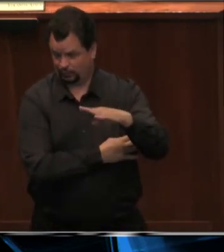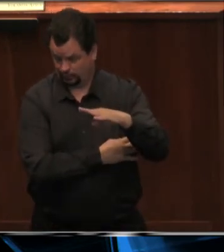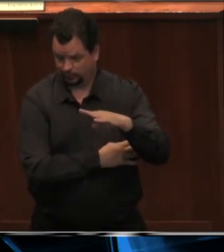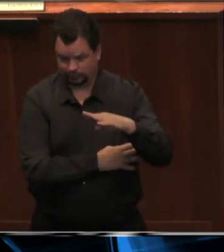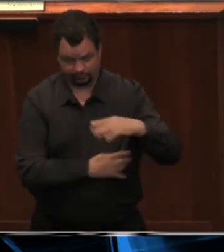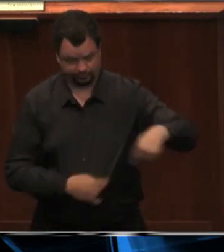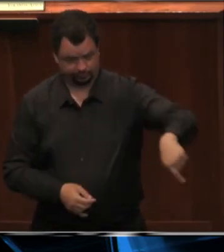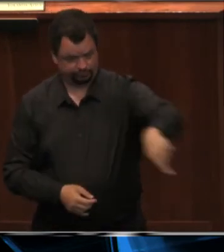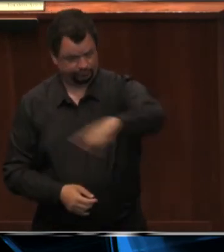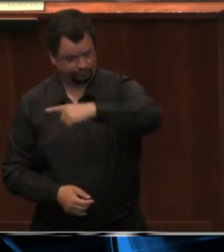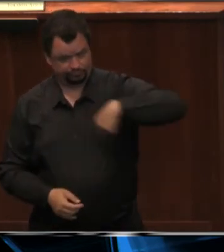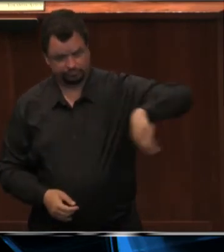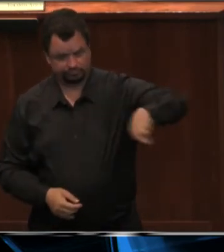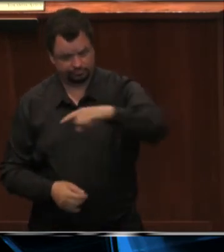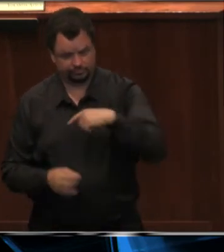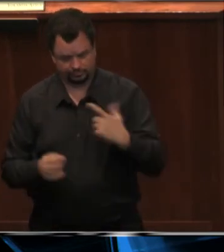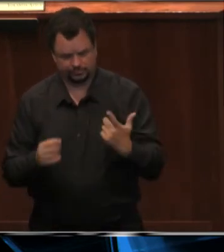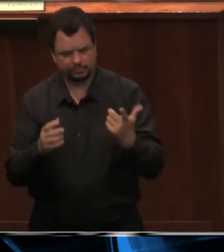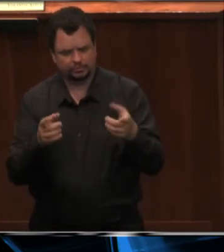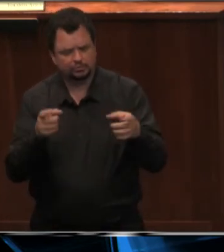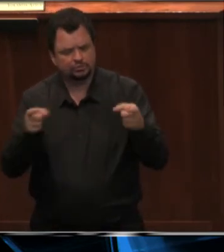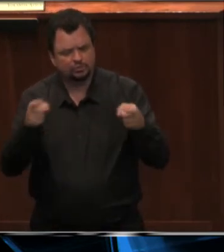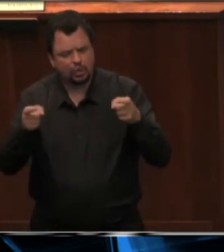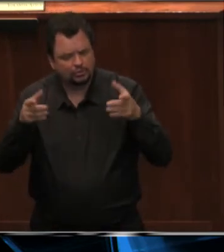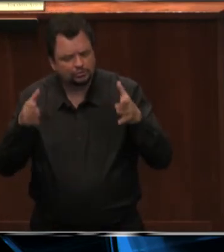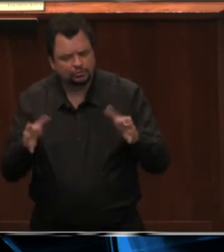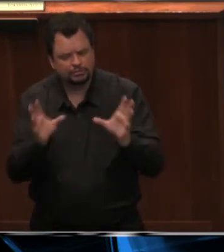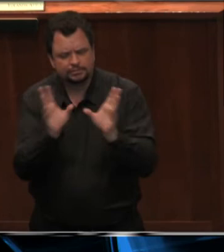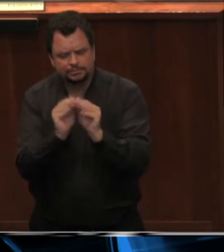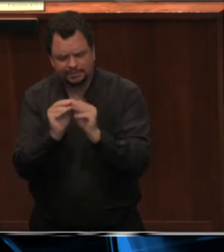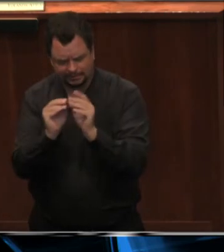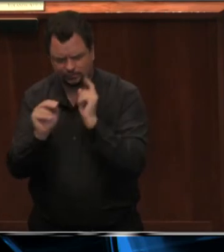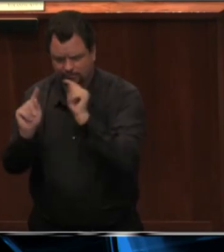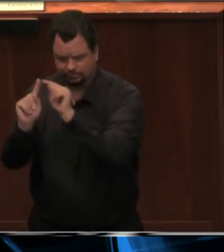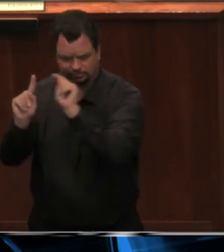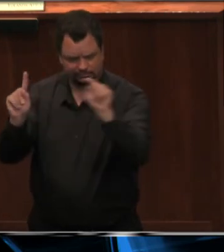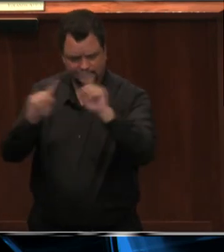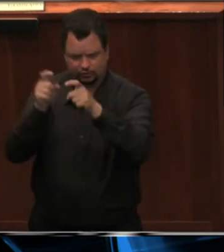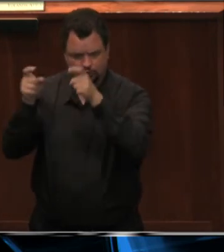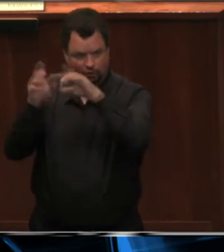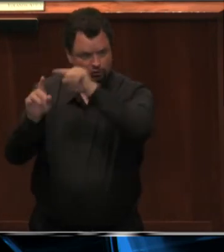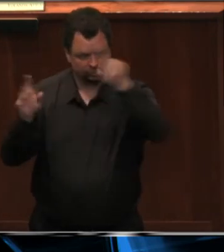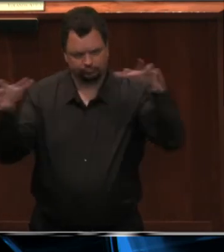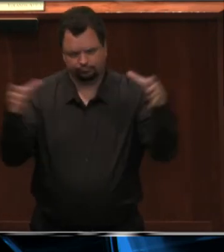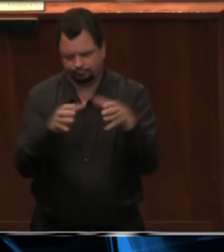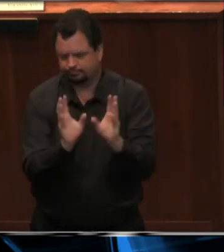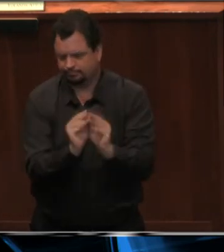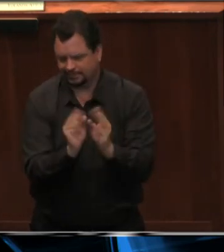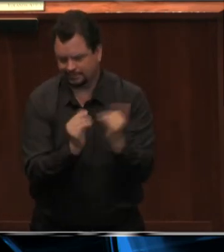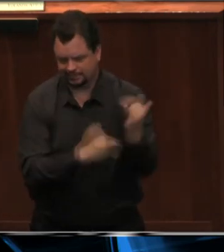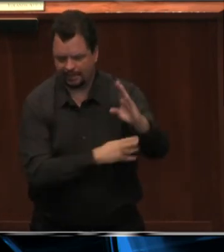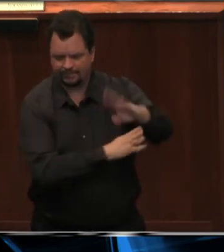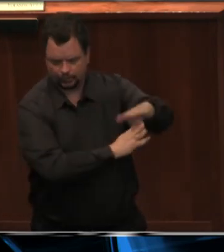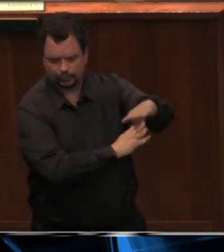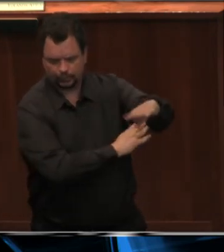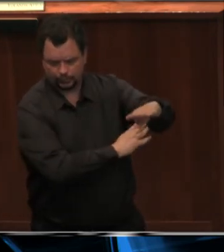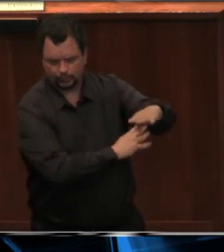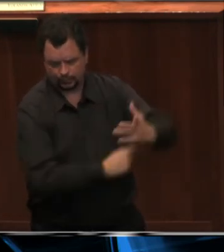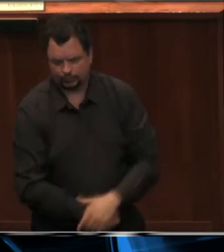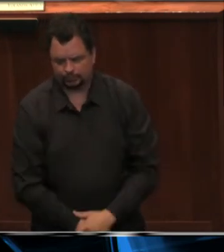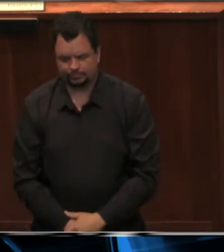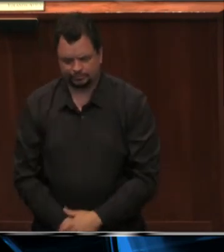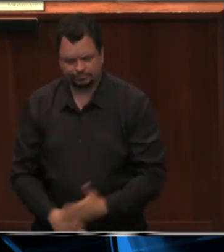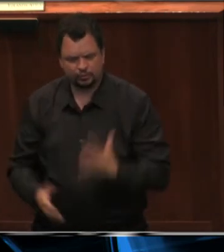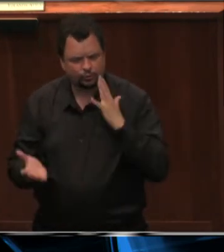and to begin listening to hear from them about what their needs are and do the